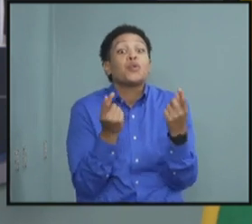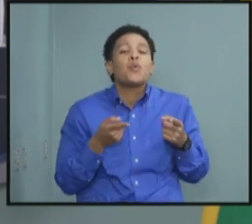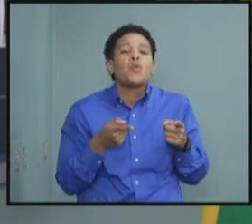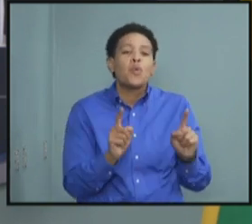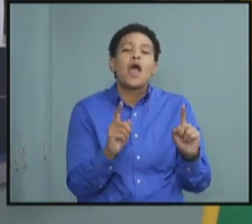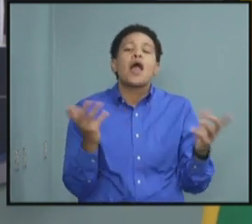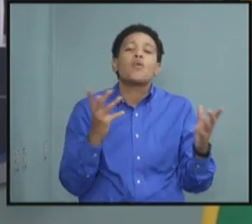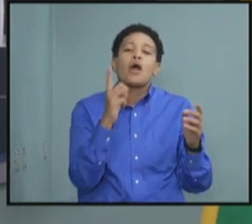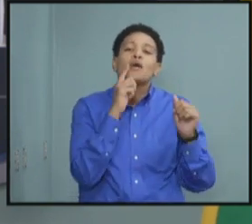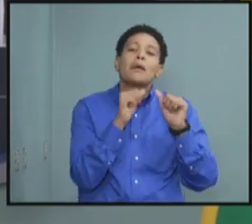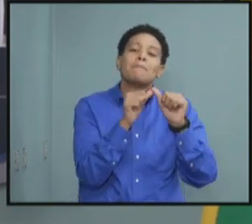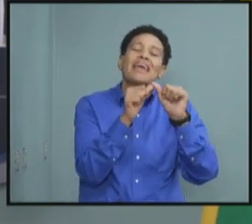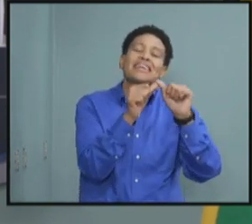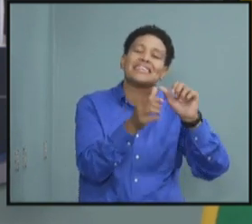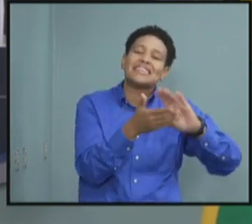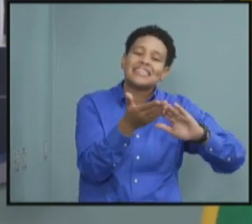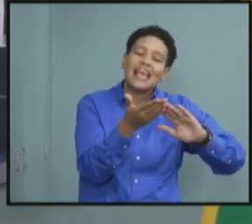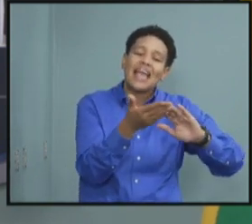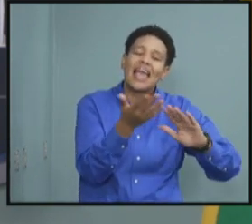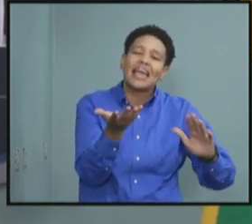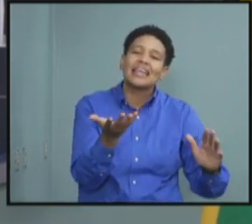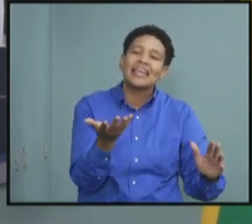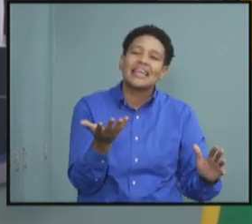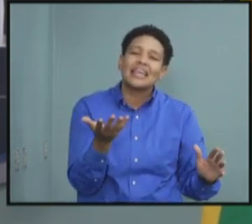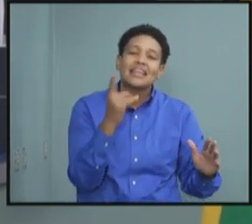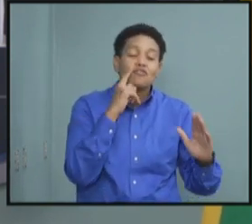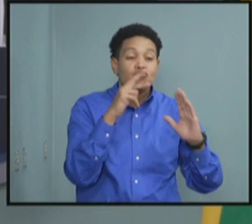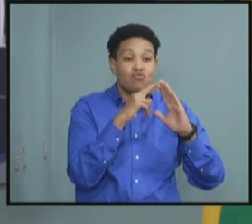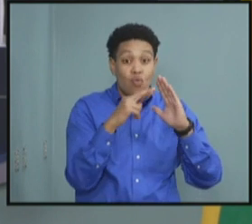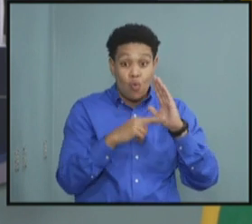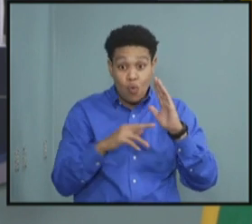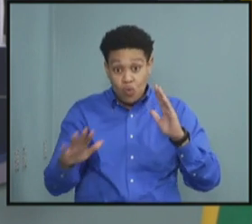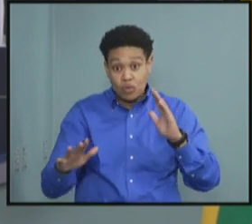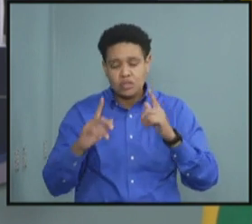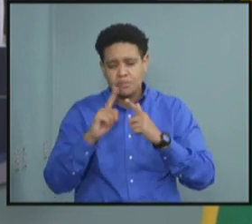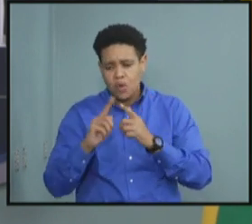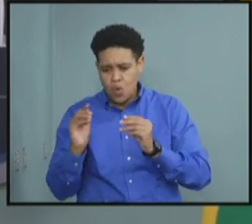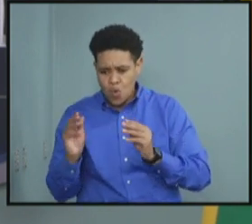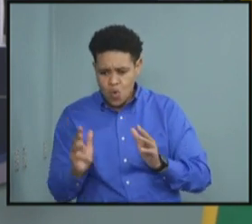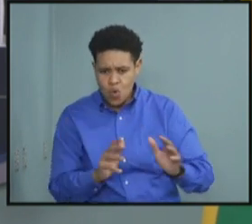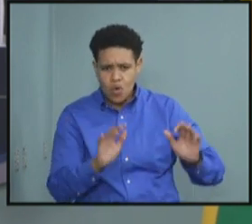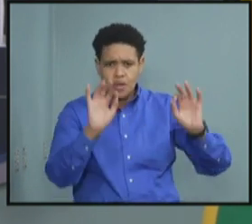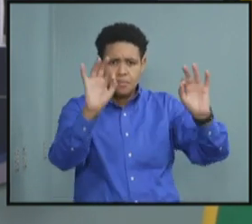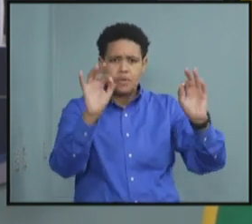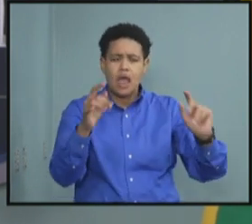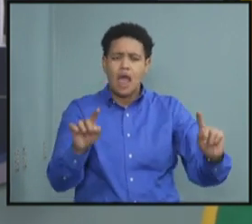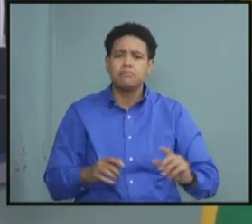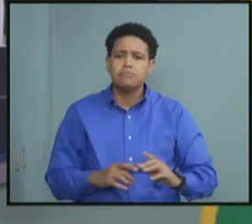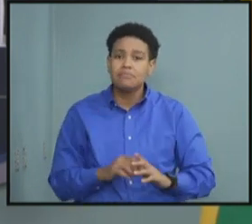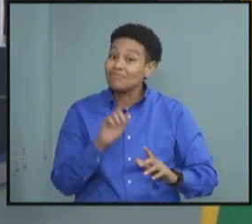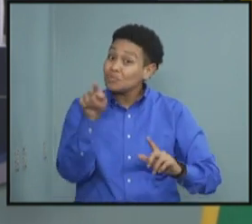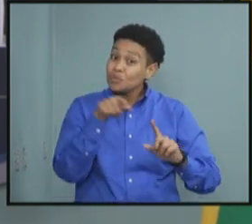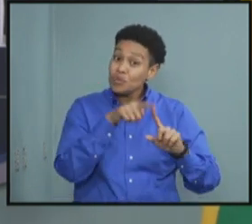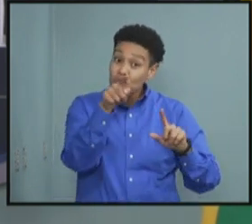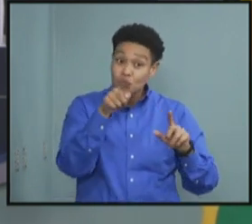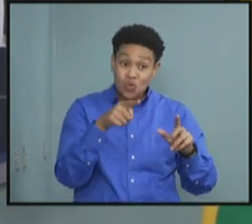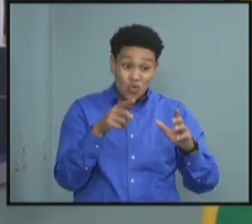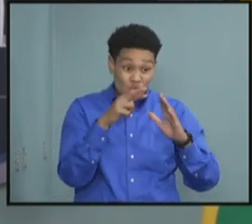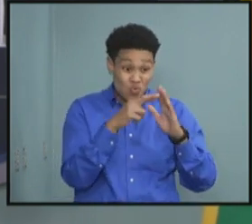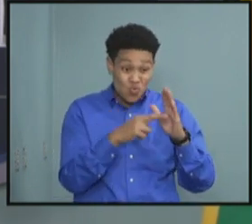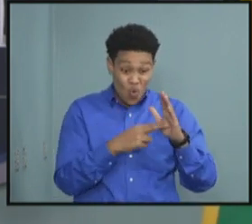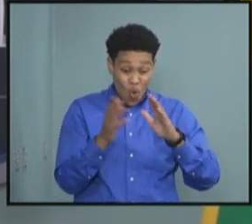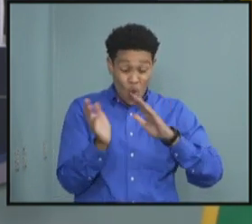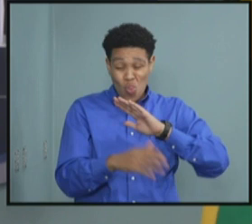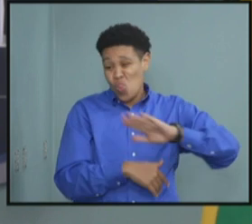whilst maintaining the rules and the order. Once you break down order, your